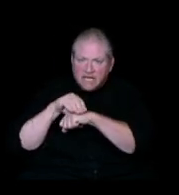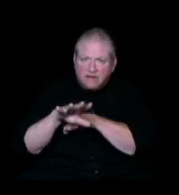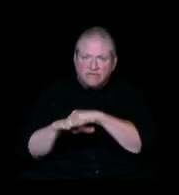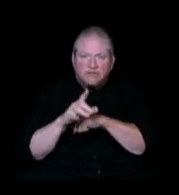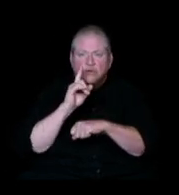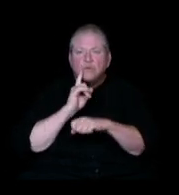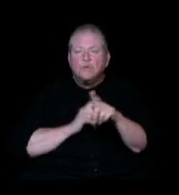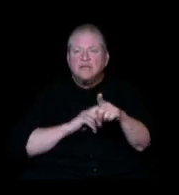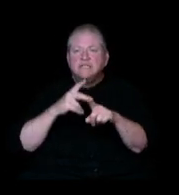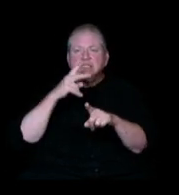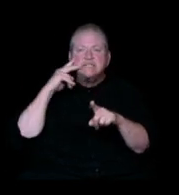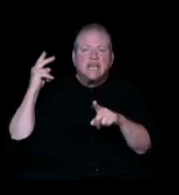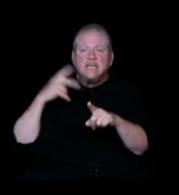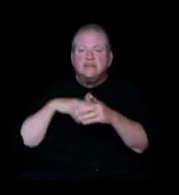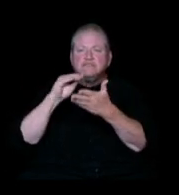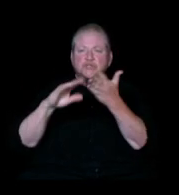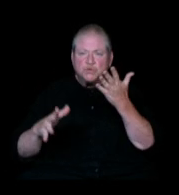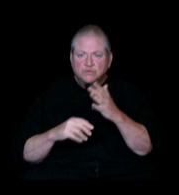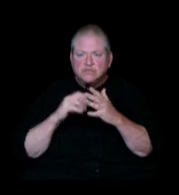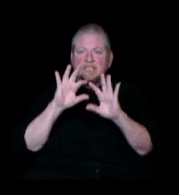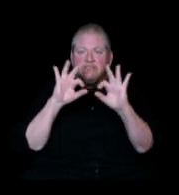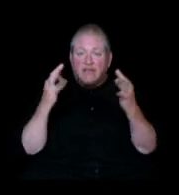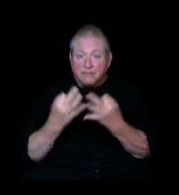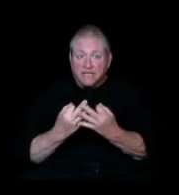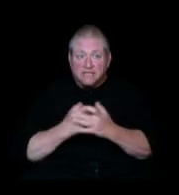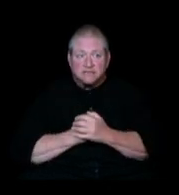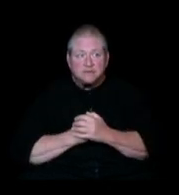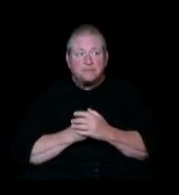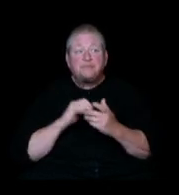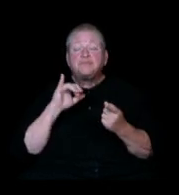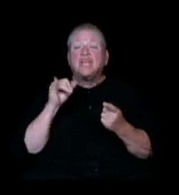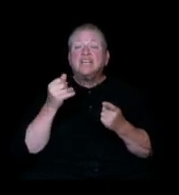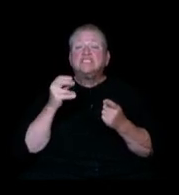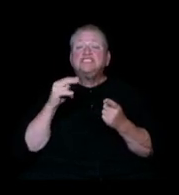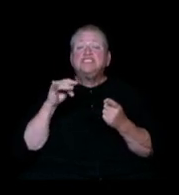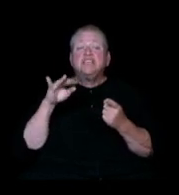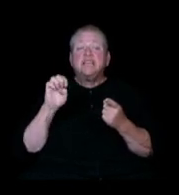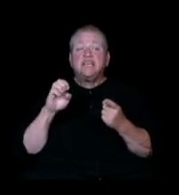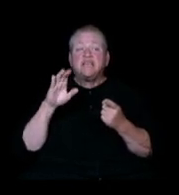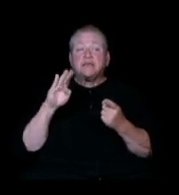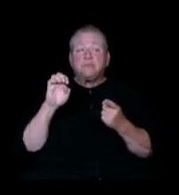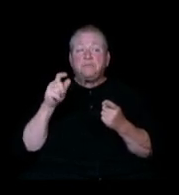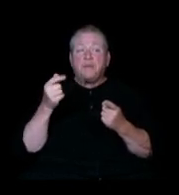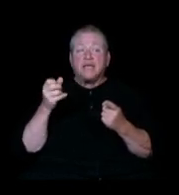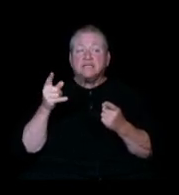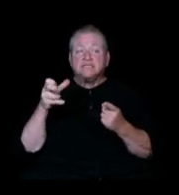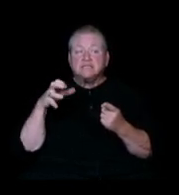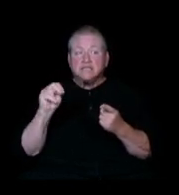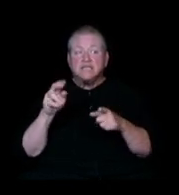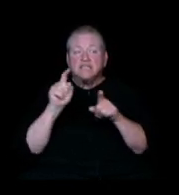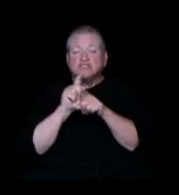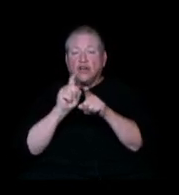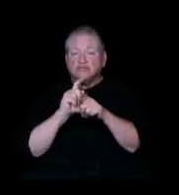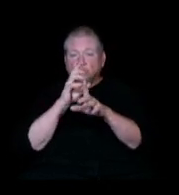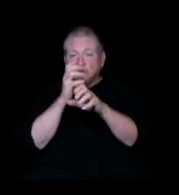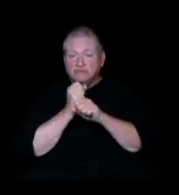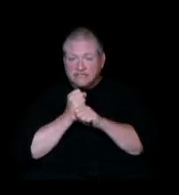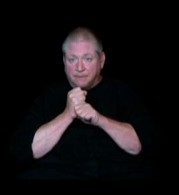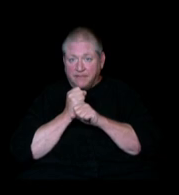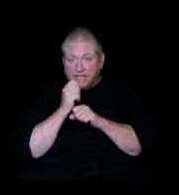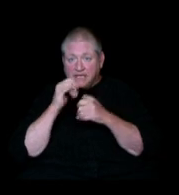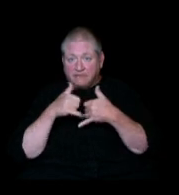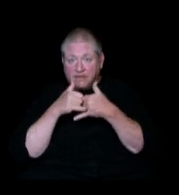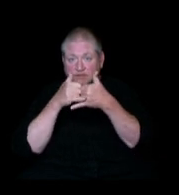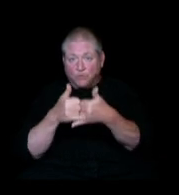American students, families, and communities. Janine Bengston from University Advancement is also a recipient of the President's